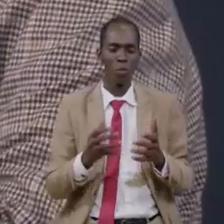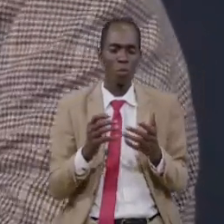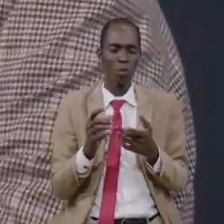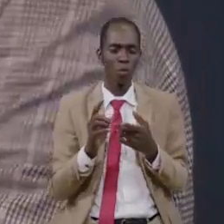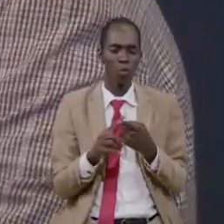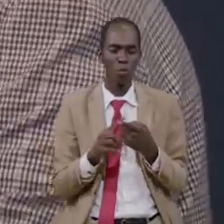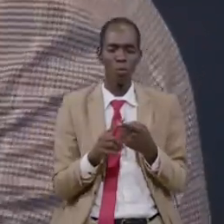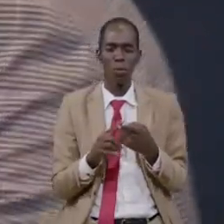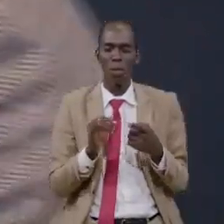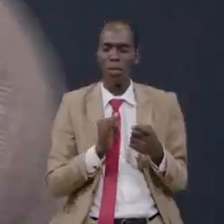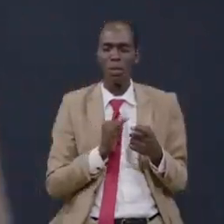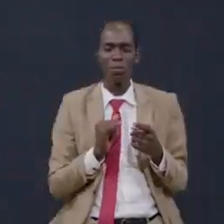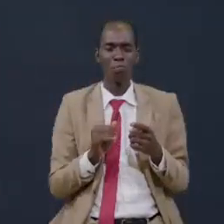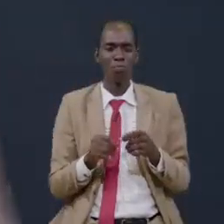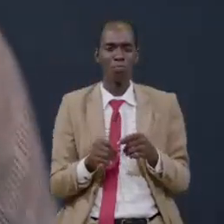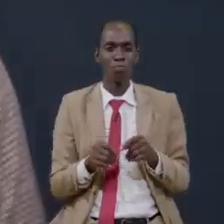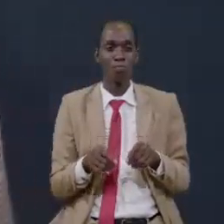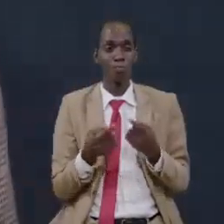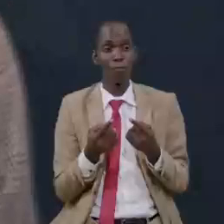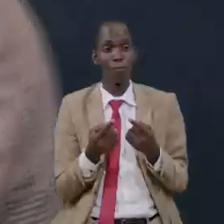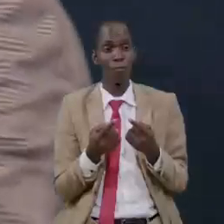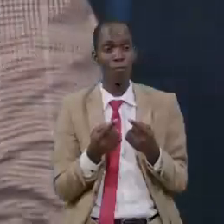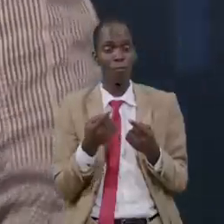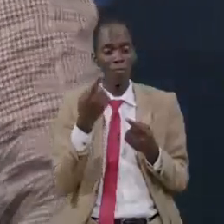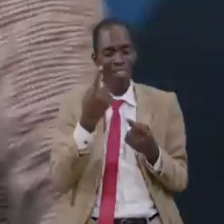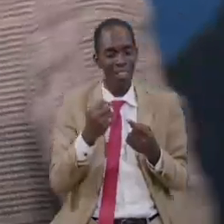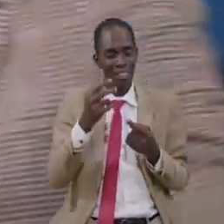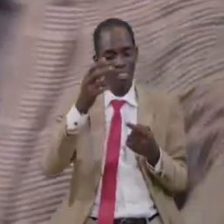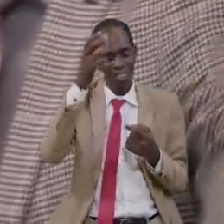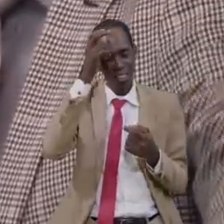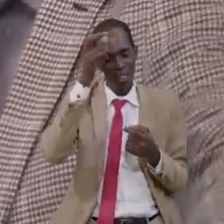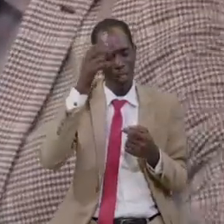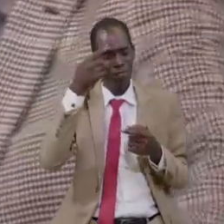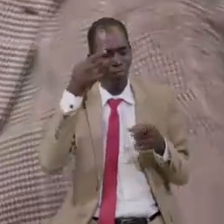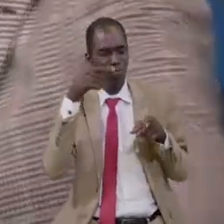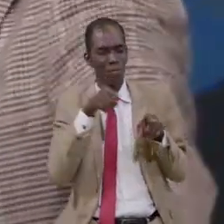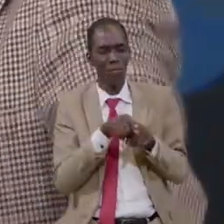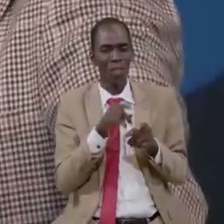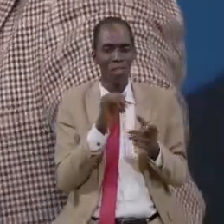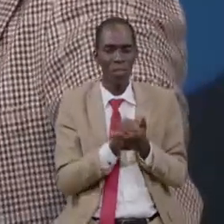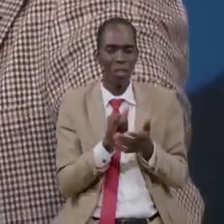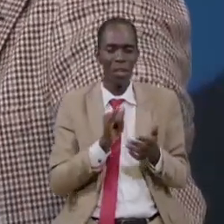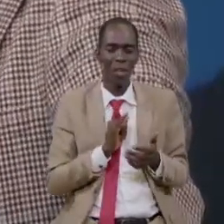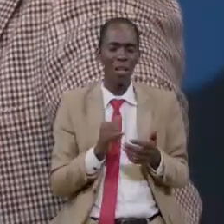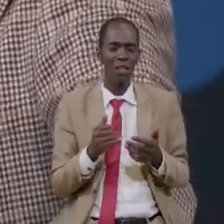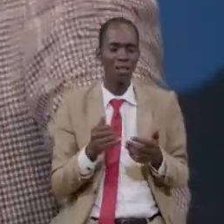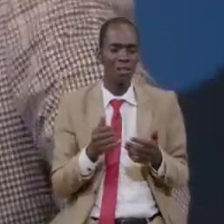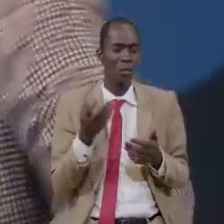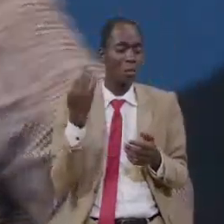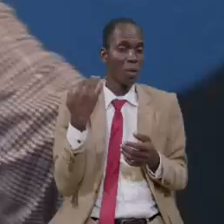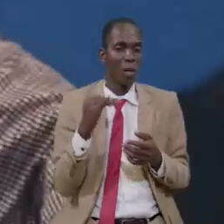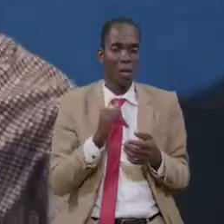break the satanic covenant that I had. I turn to Christ,